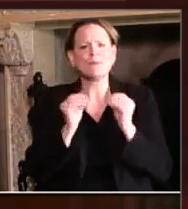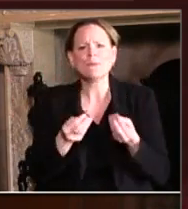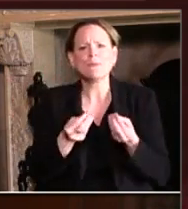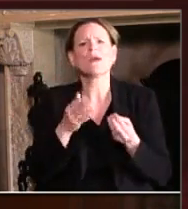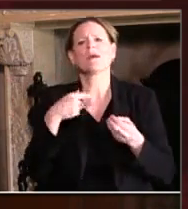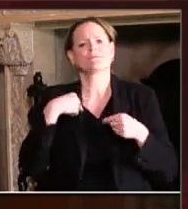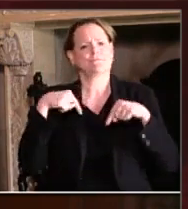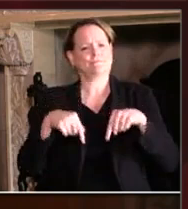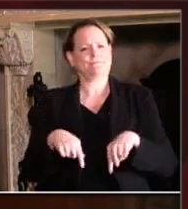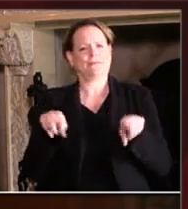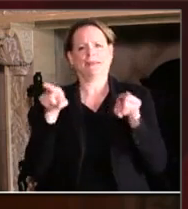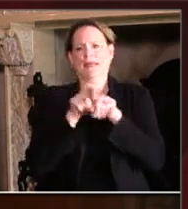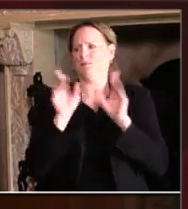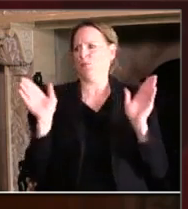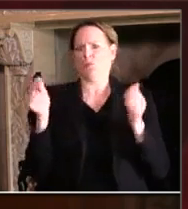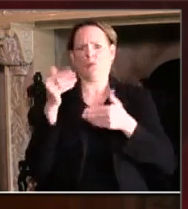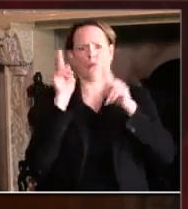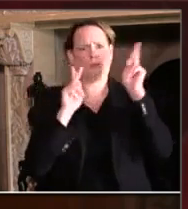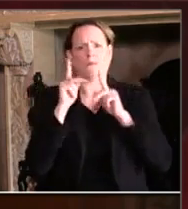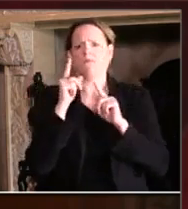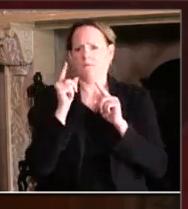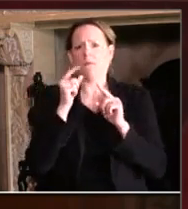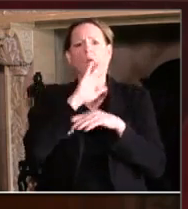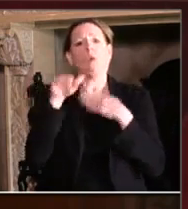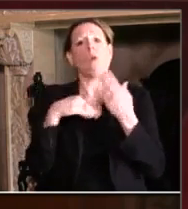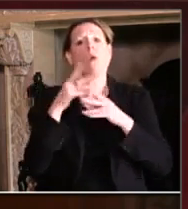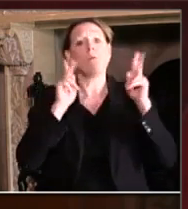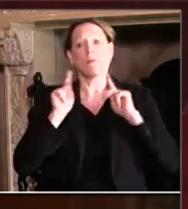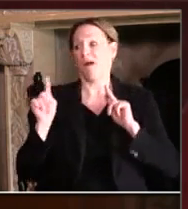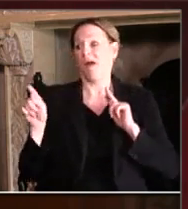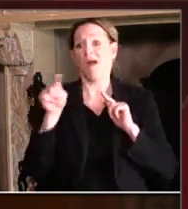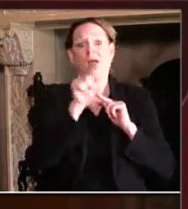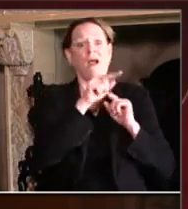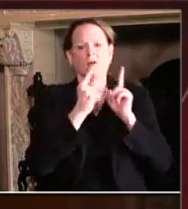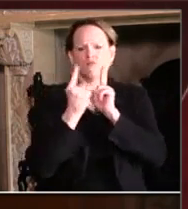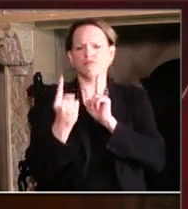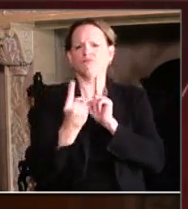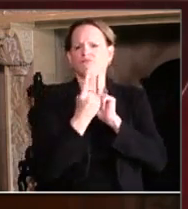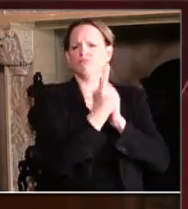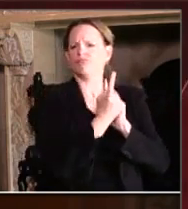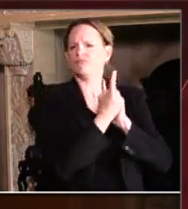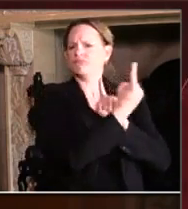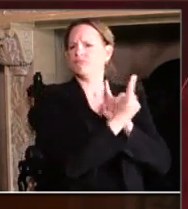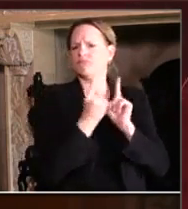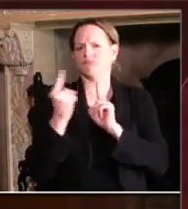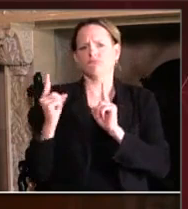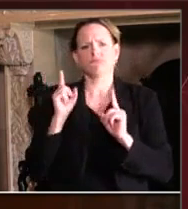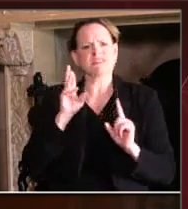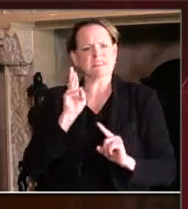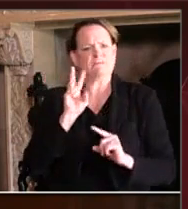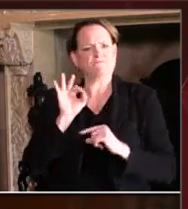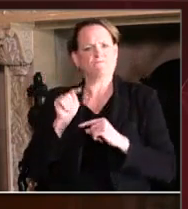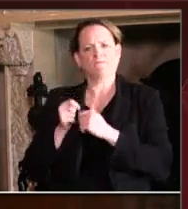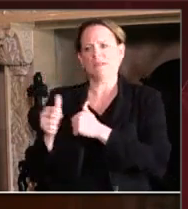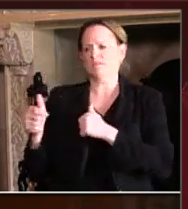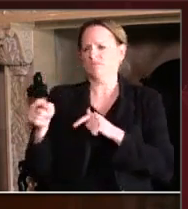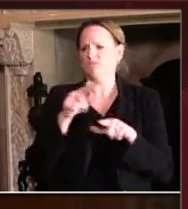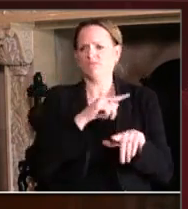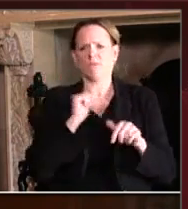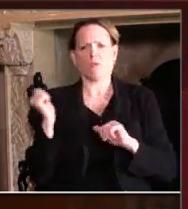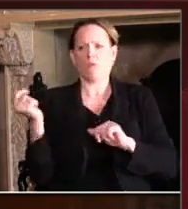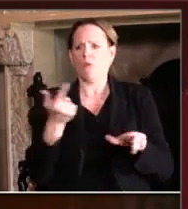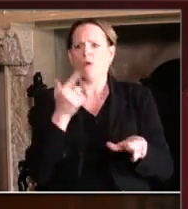social distancing and staying home. And I want to make sure that all Wisconsinites are able to understand the updates I'm